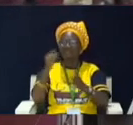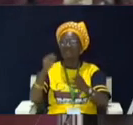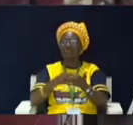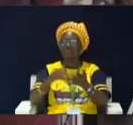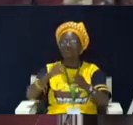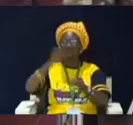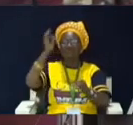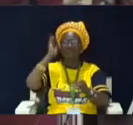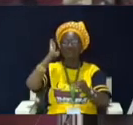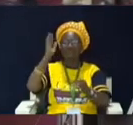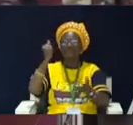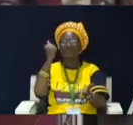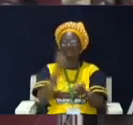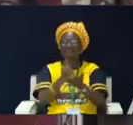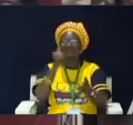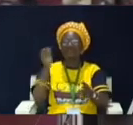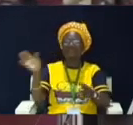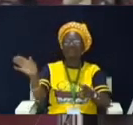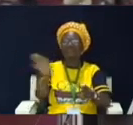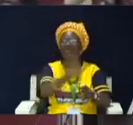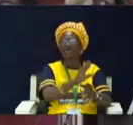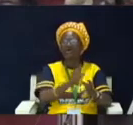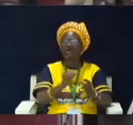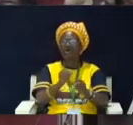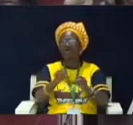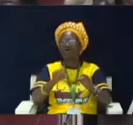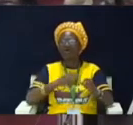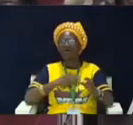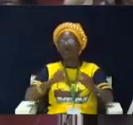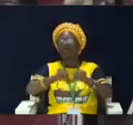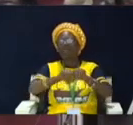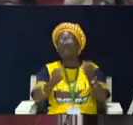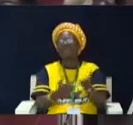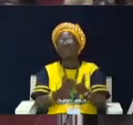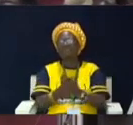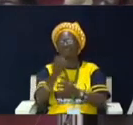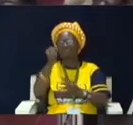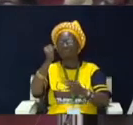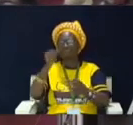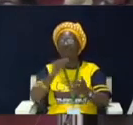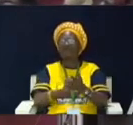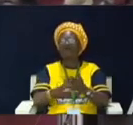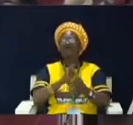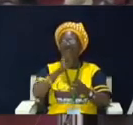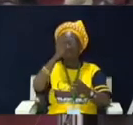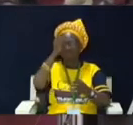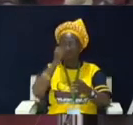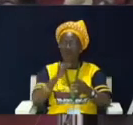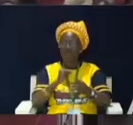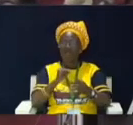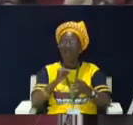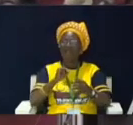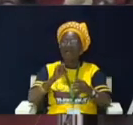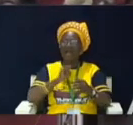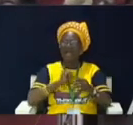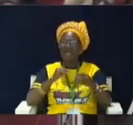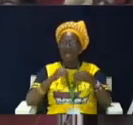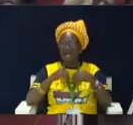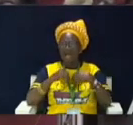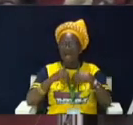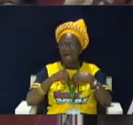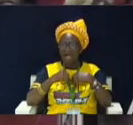your breakthroughs. That is why I had, every time I